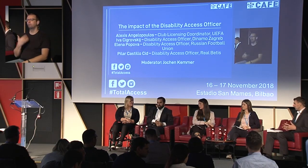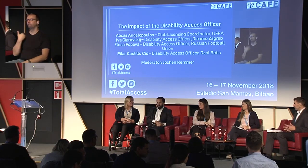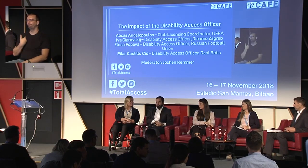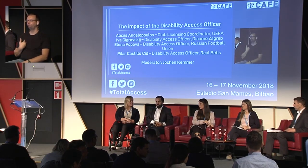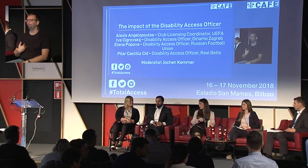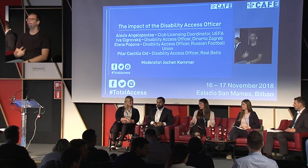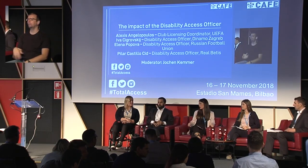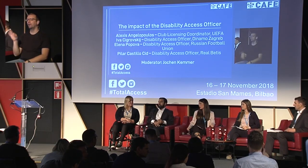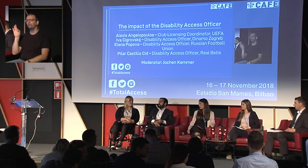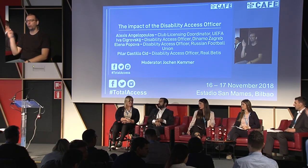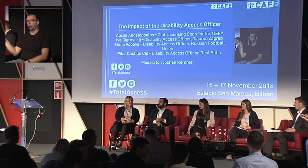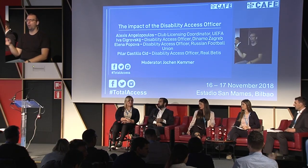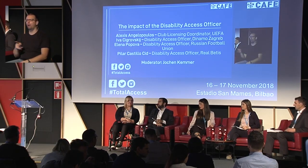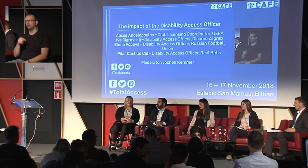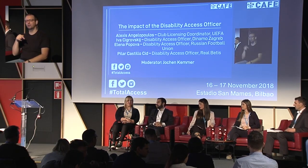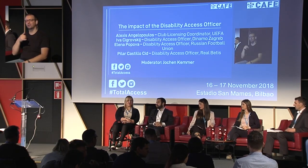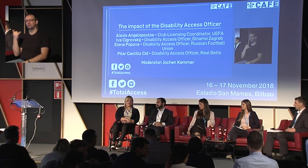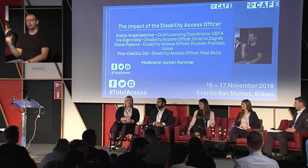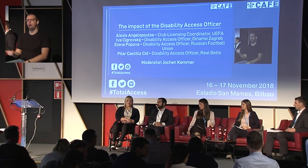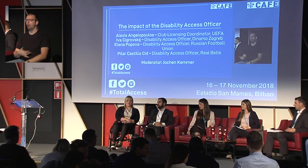wishes you have for the future?